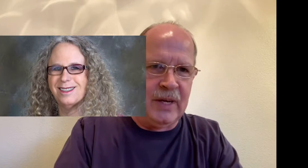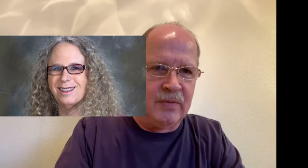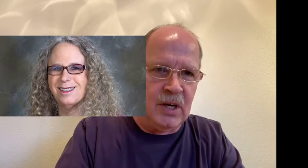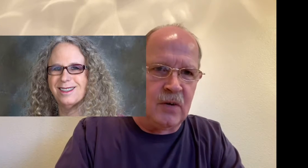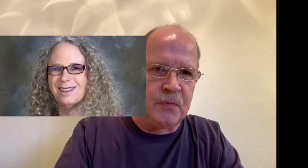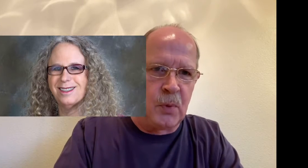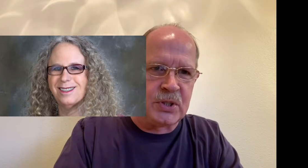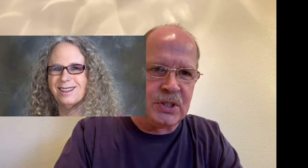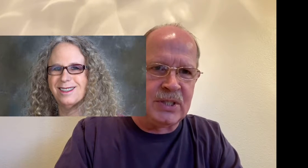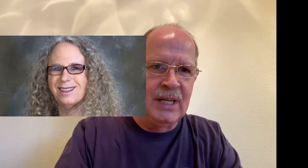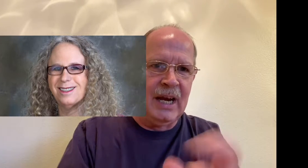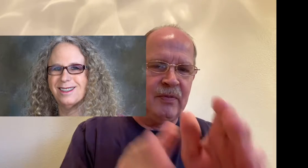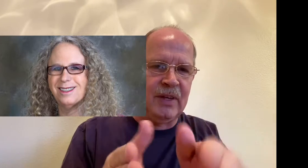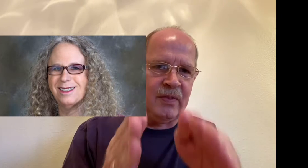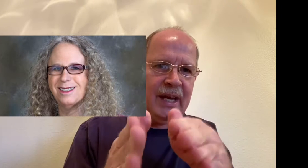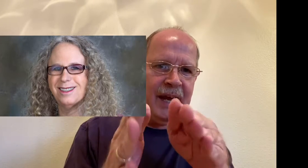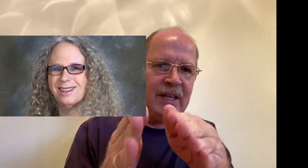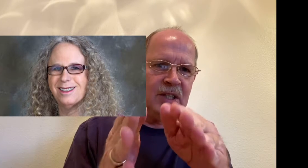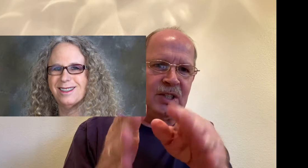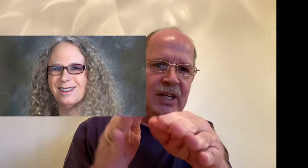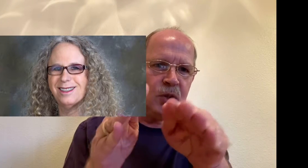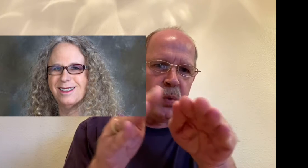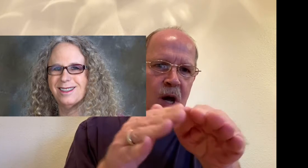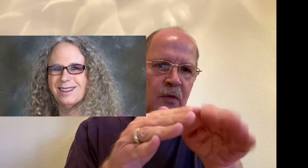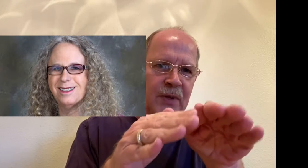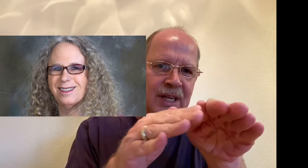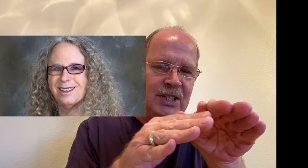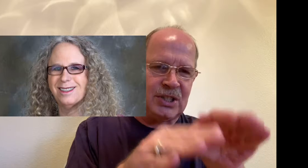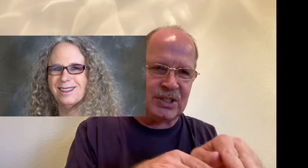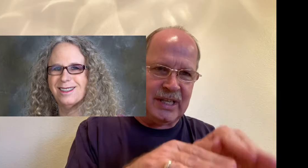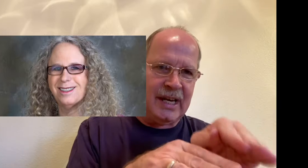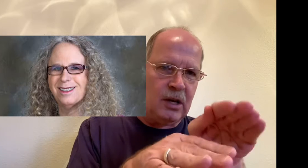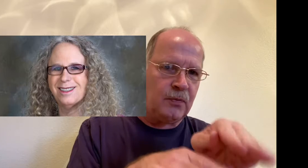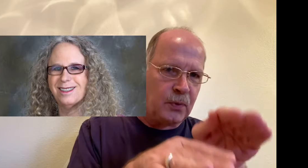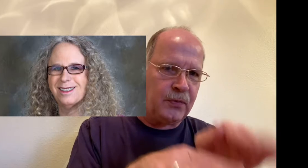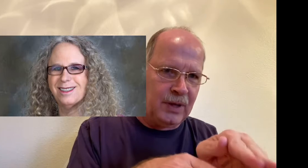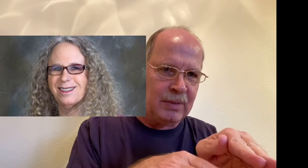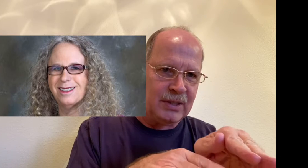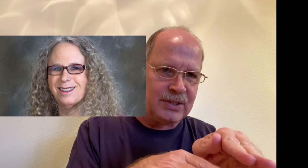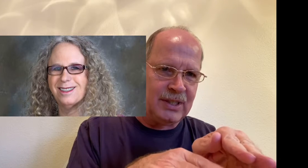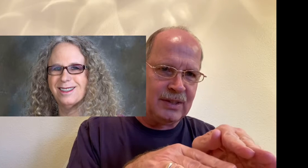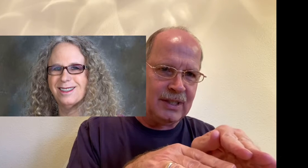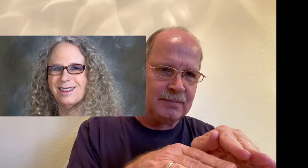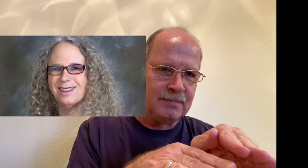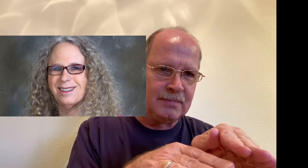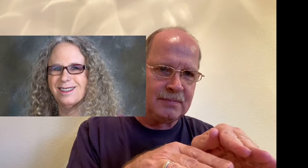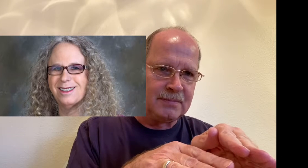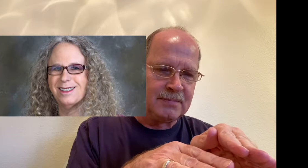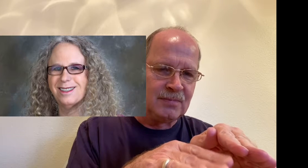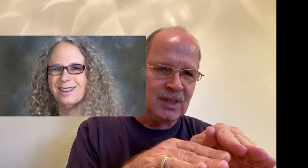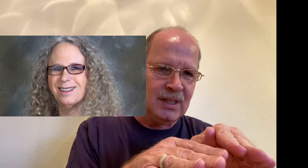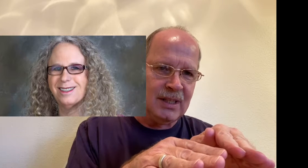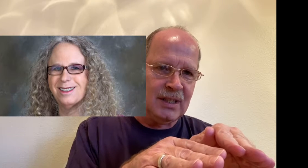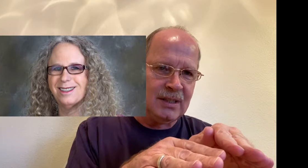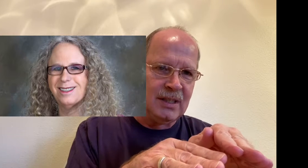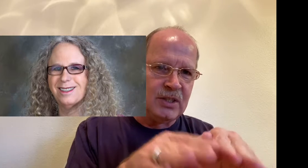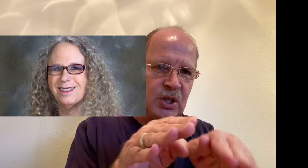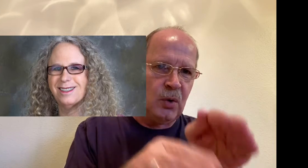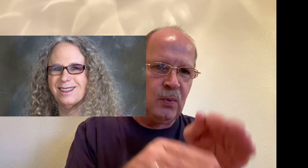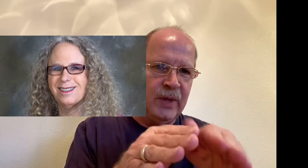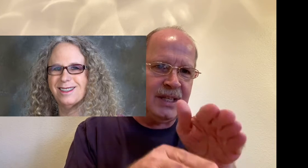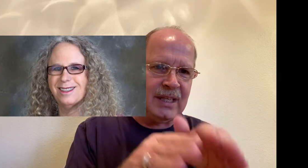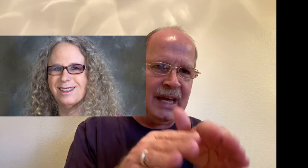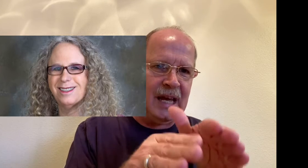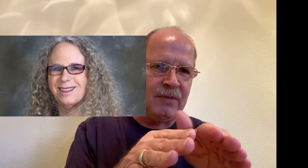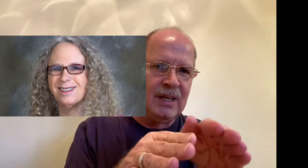did that in the armed forces, and then they had to take the qualifications down for females, didn't they? Yeah.